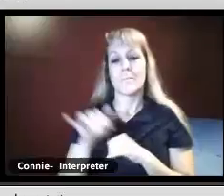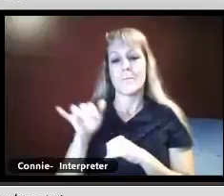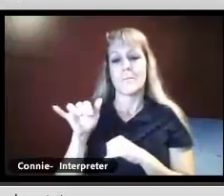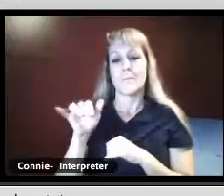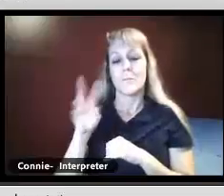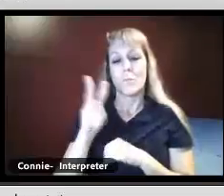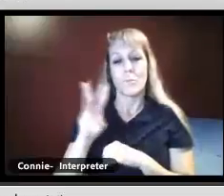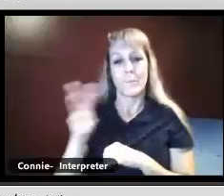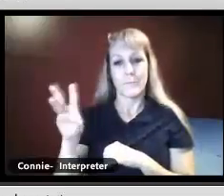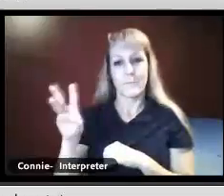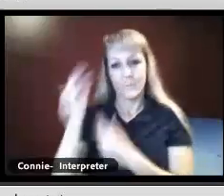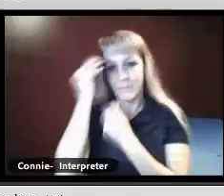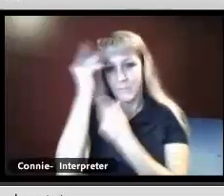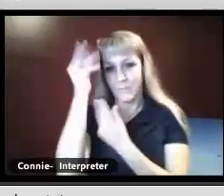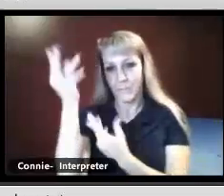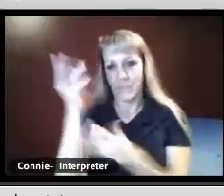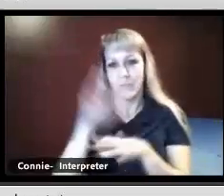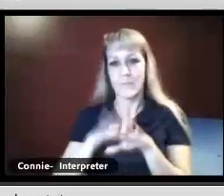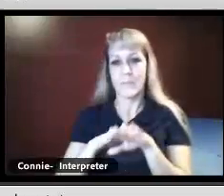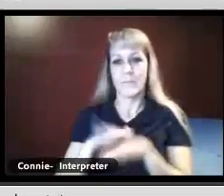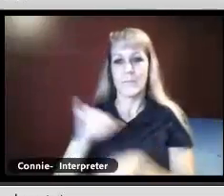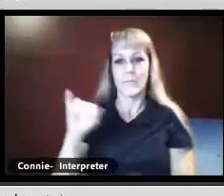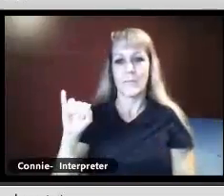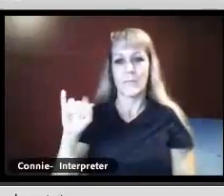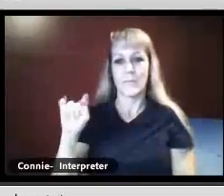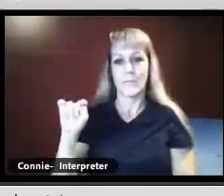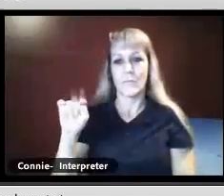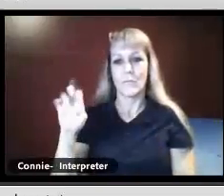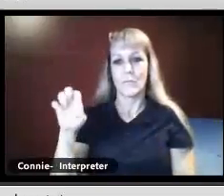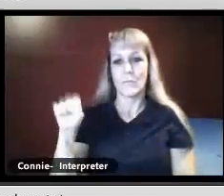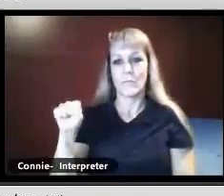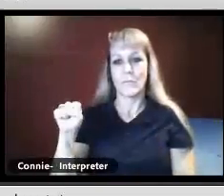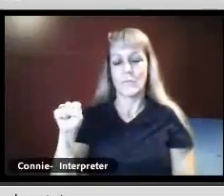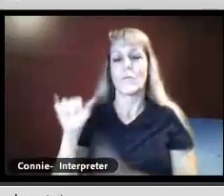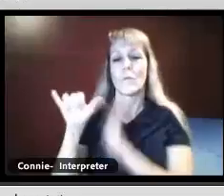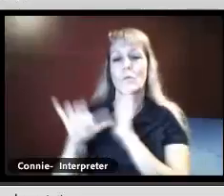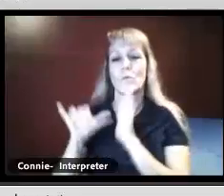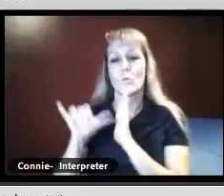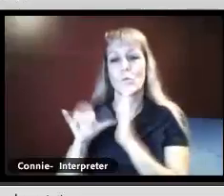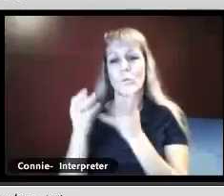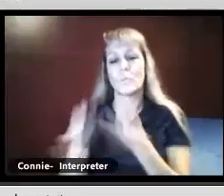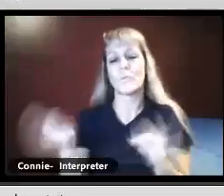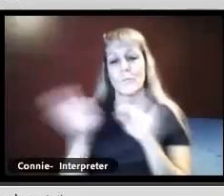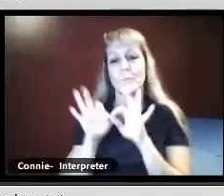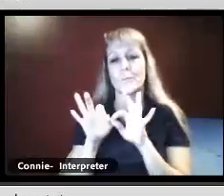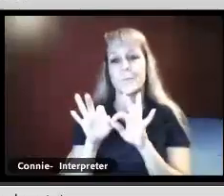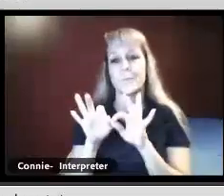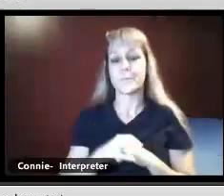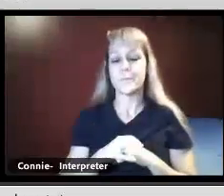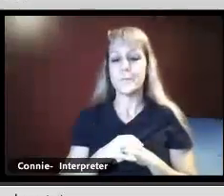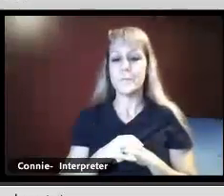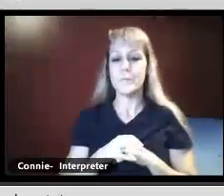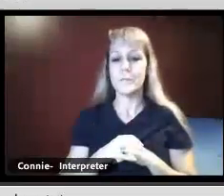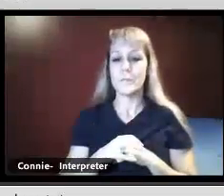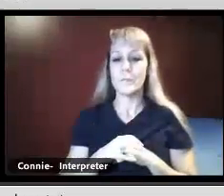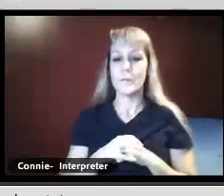website's materials that reside on iTunes or YouTube are important for this reason. And I really